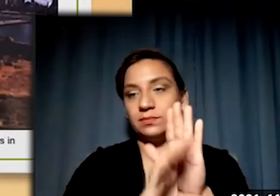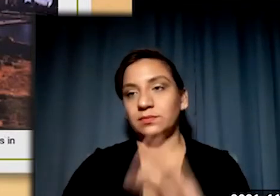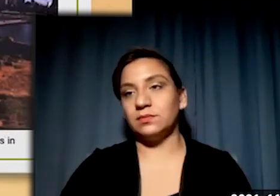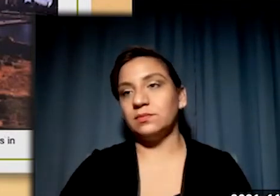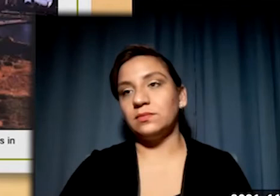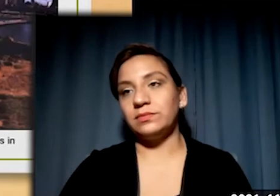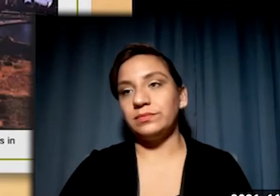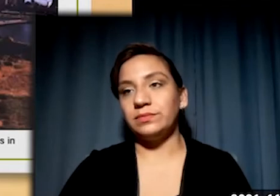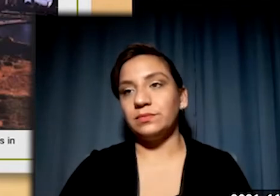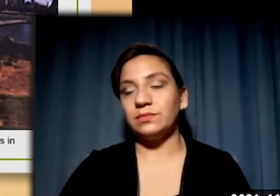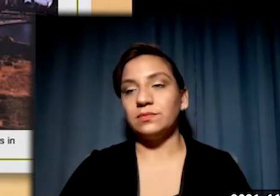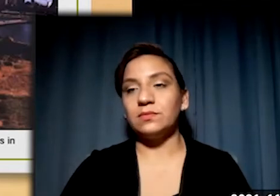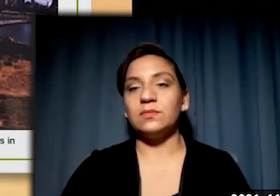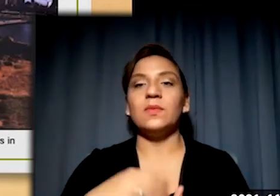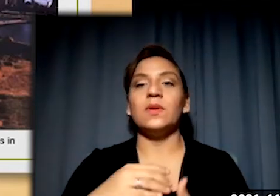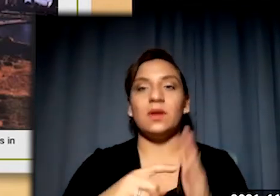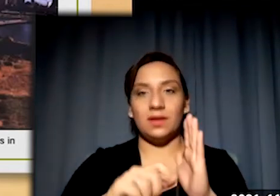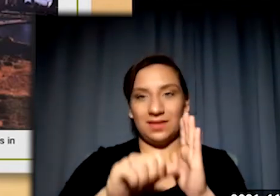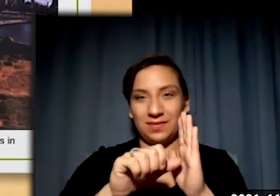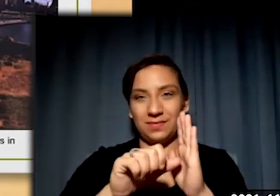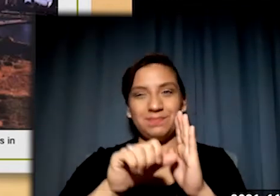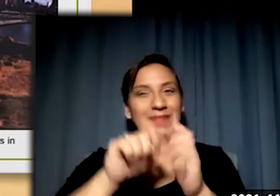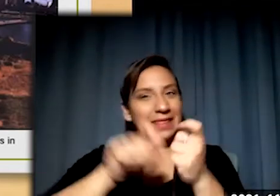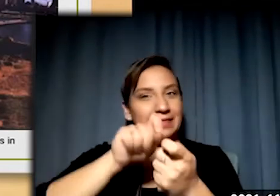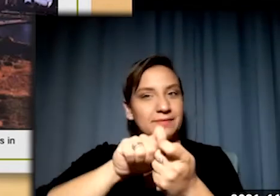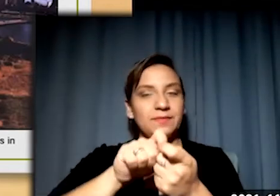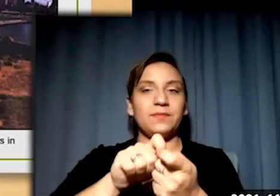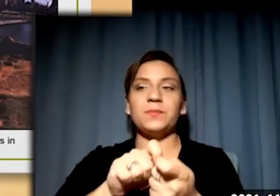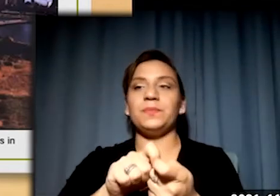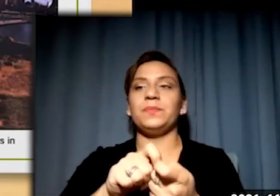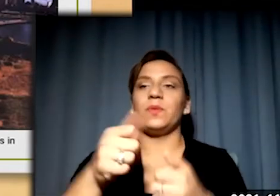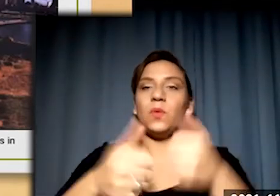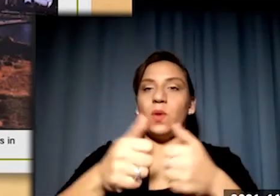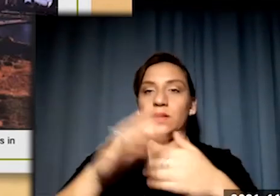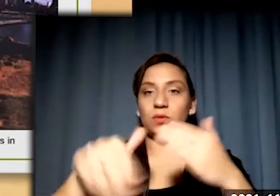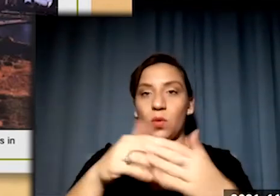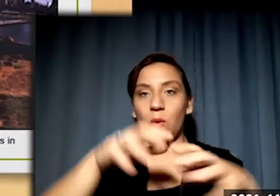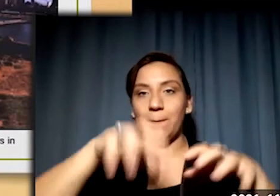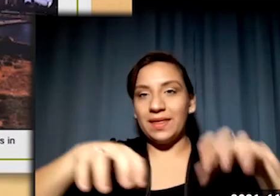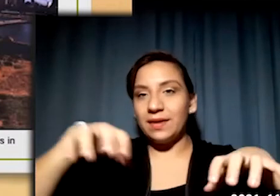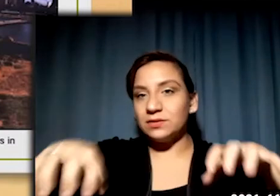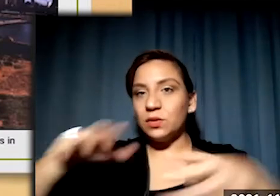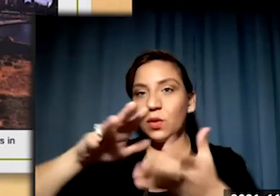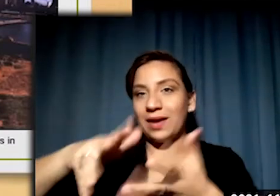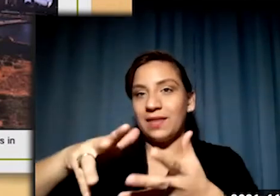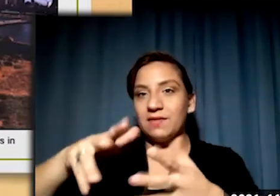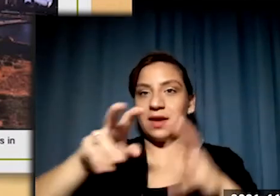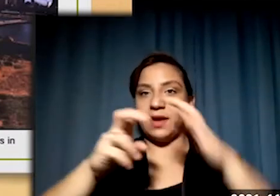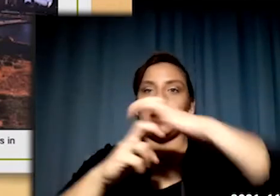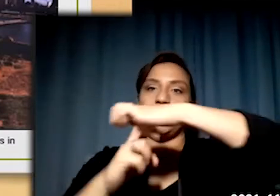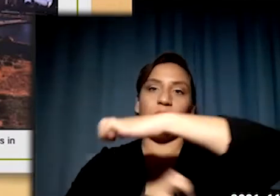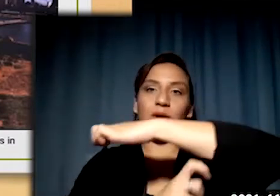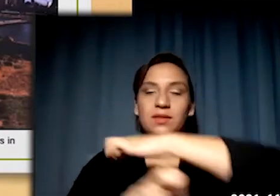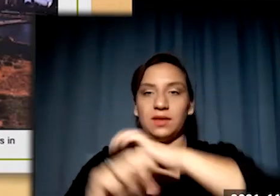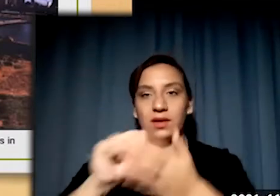the surviving lower battery of San Antonio Bridge, Research identified four distinctive stages